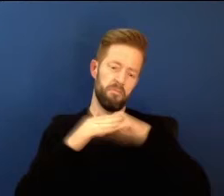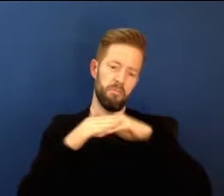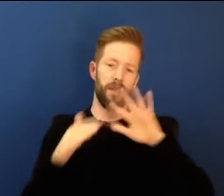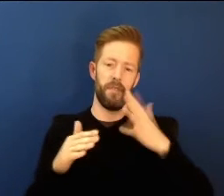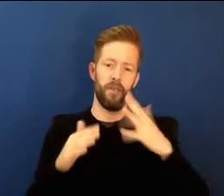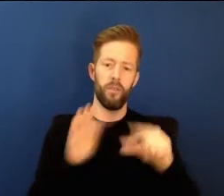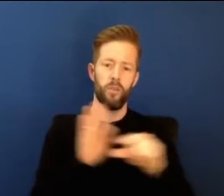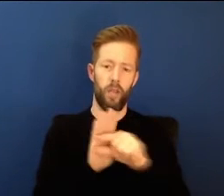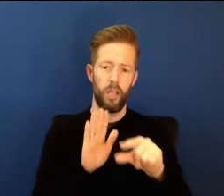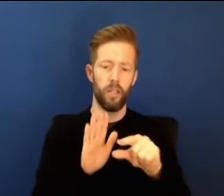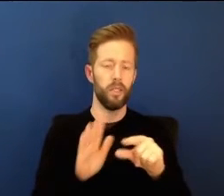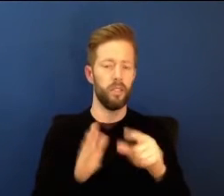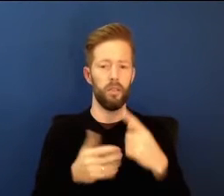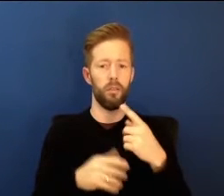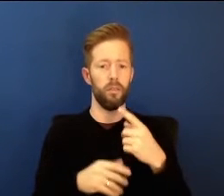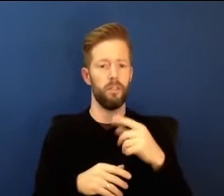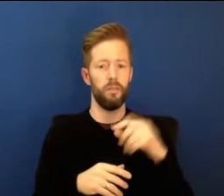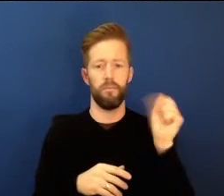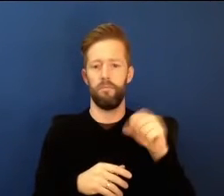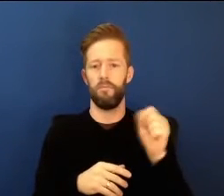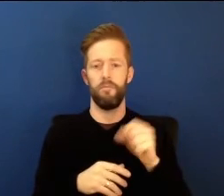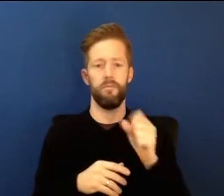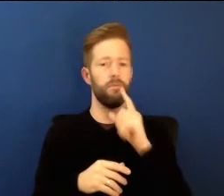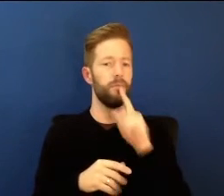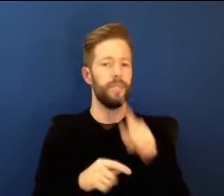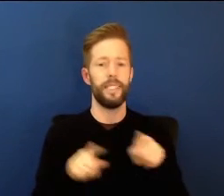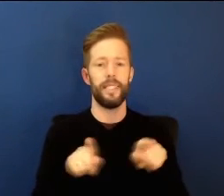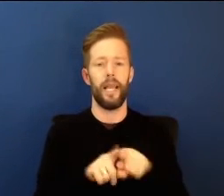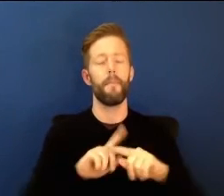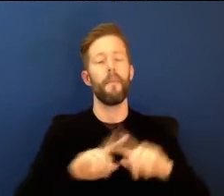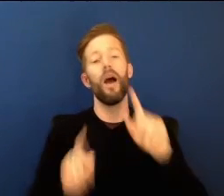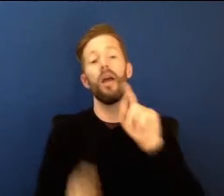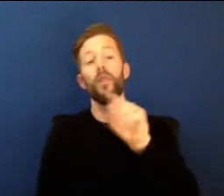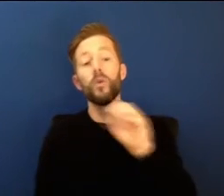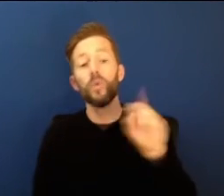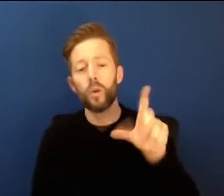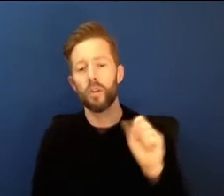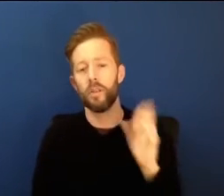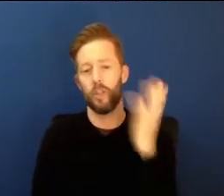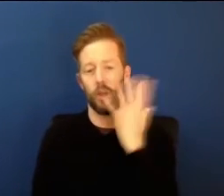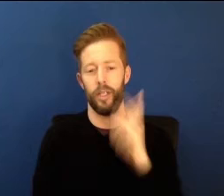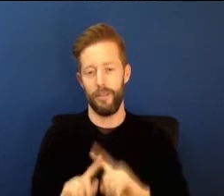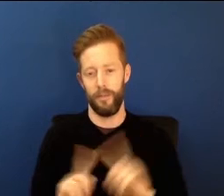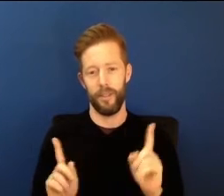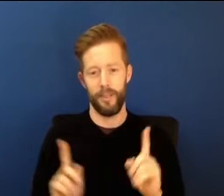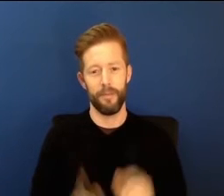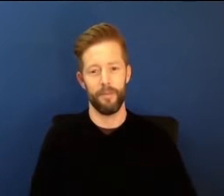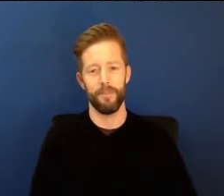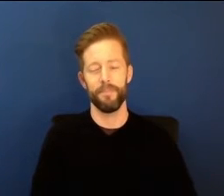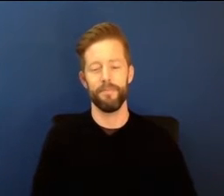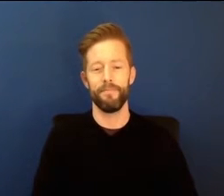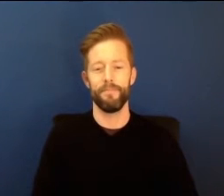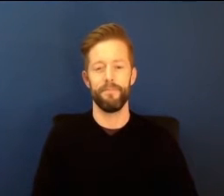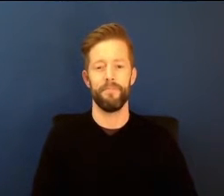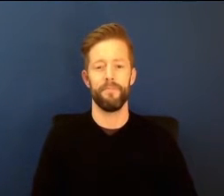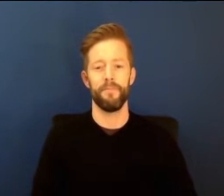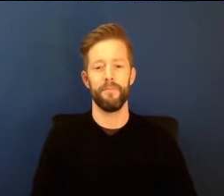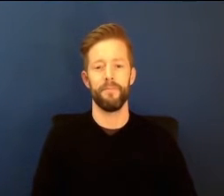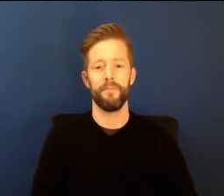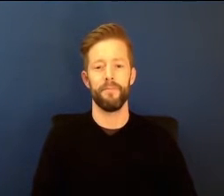about 5th grade. So yes, it is the same thing, but maybe the tools might be a little different.